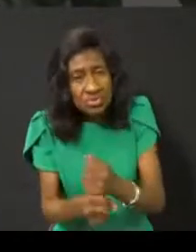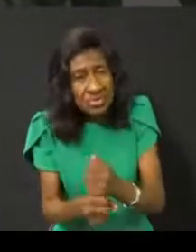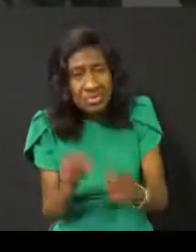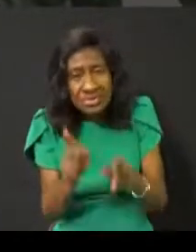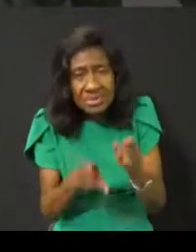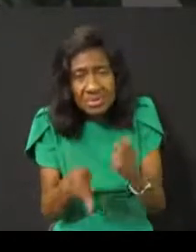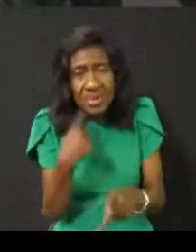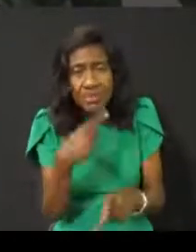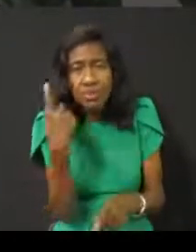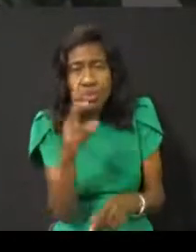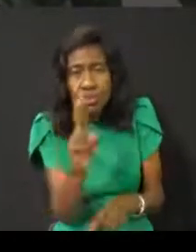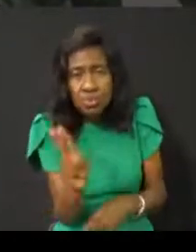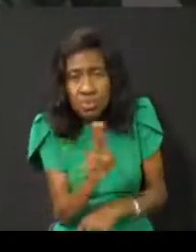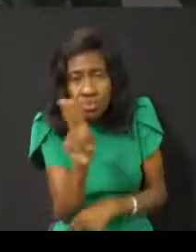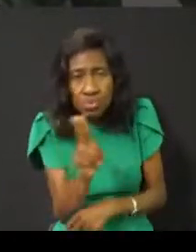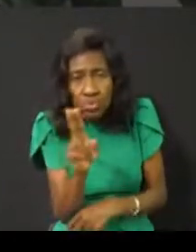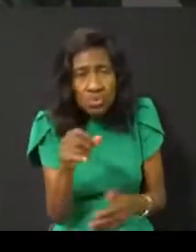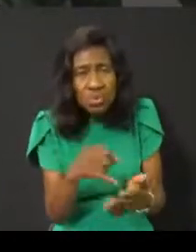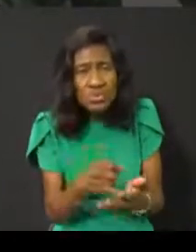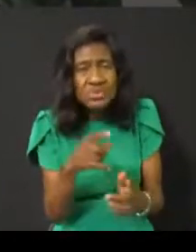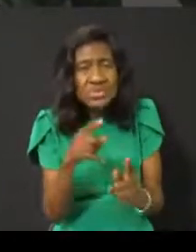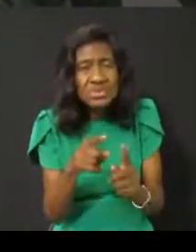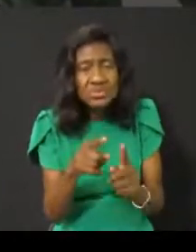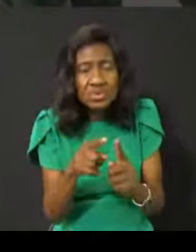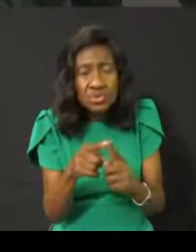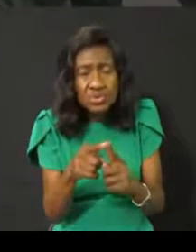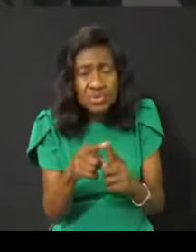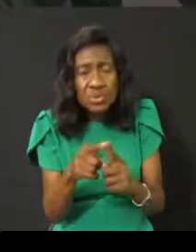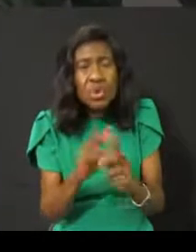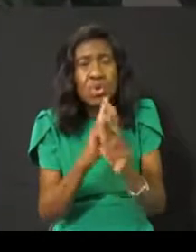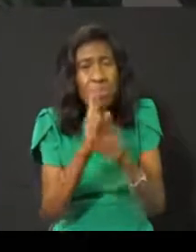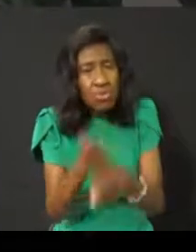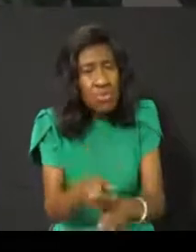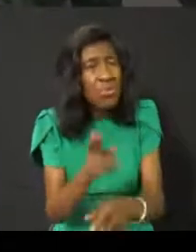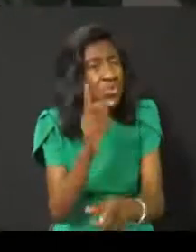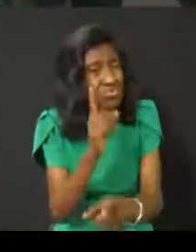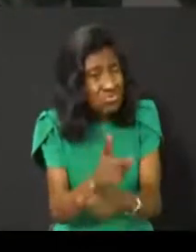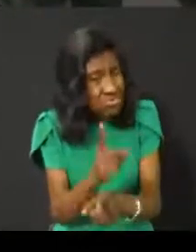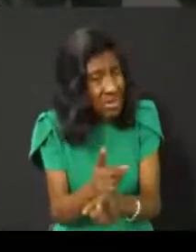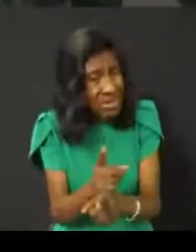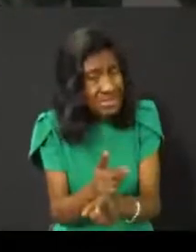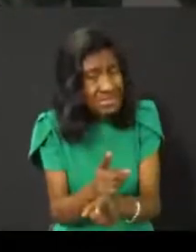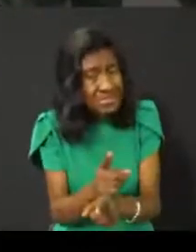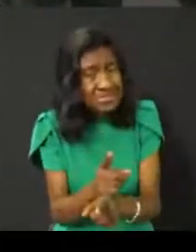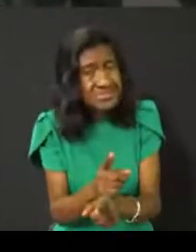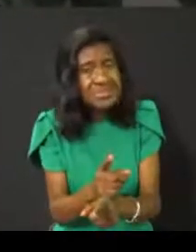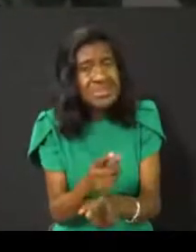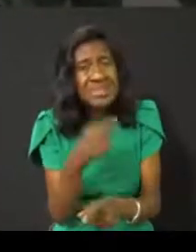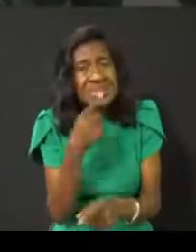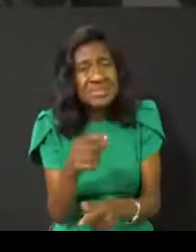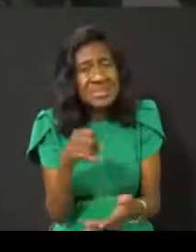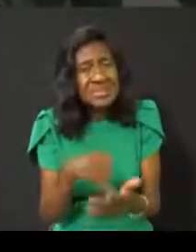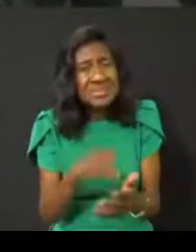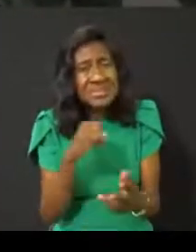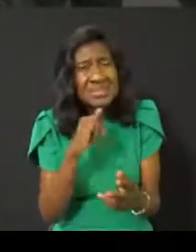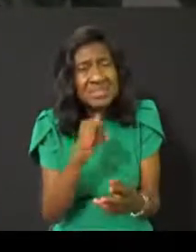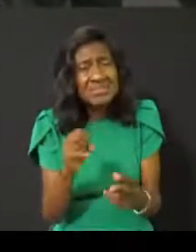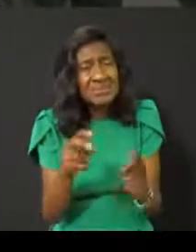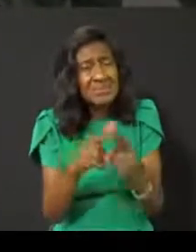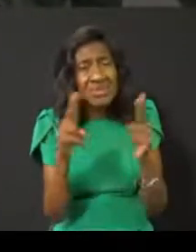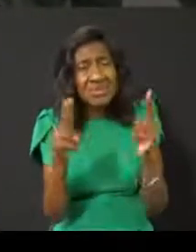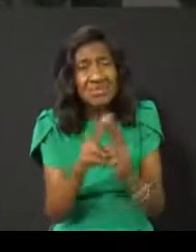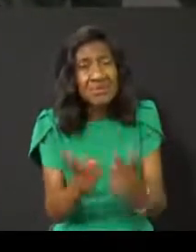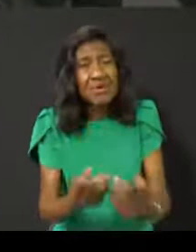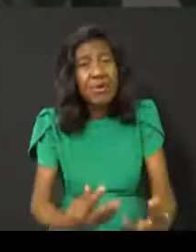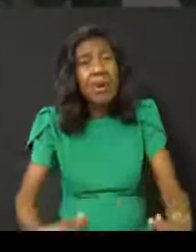community, and to correctly report if they're positive and to come forward. I know it's an inconvenience, but it's absolutely essential, because without